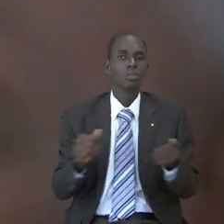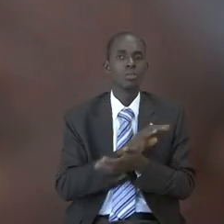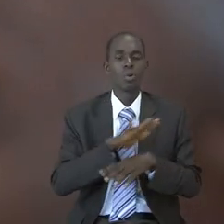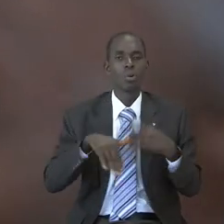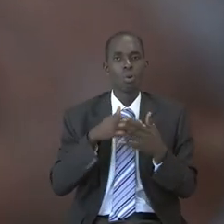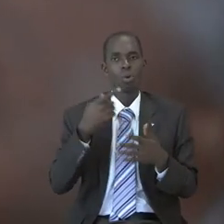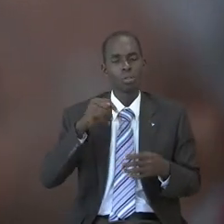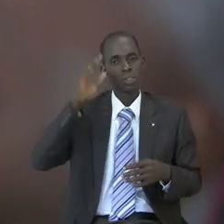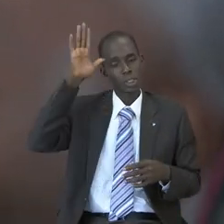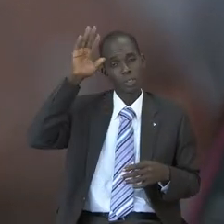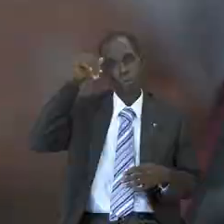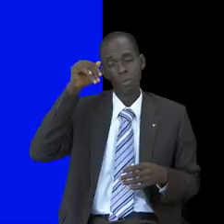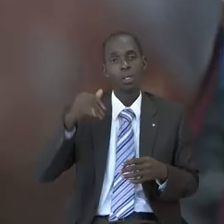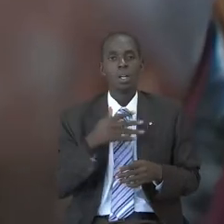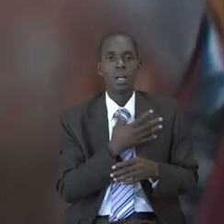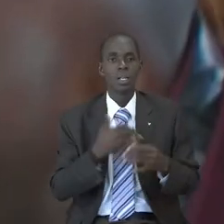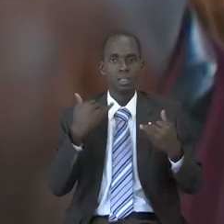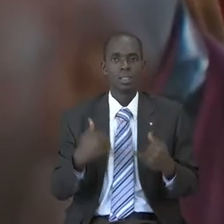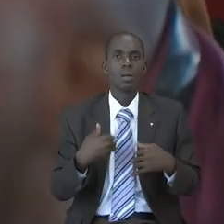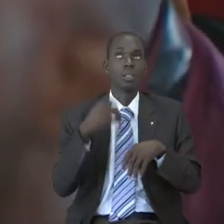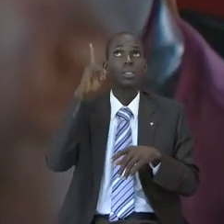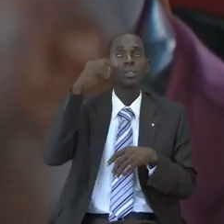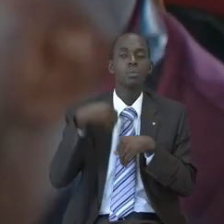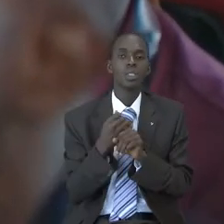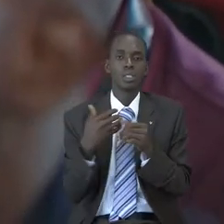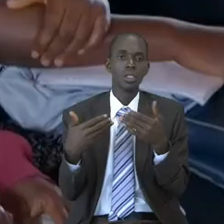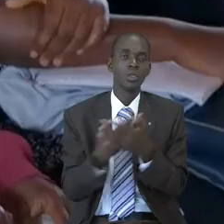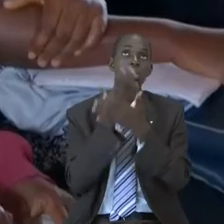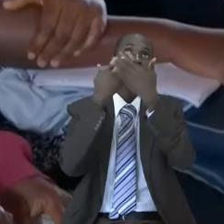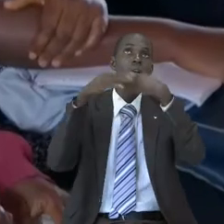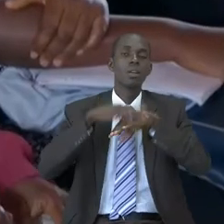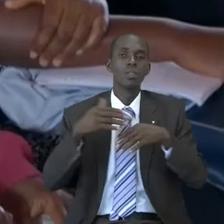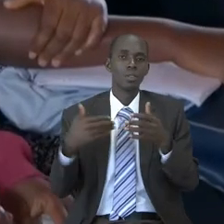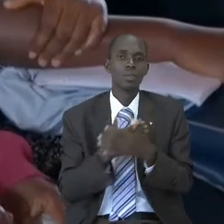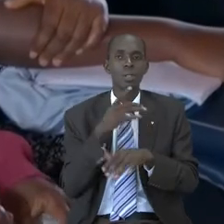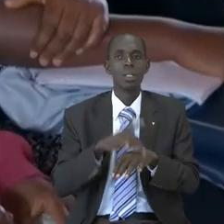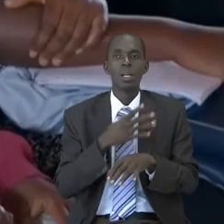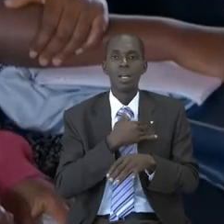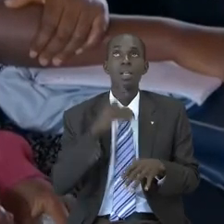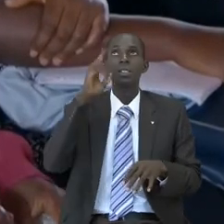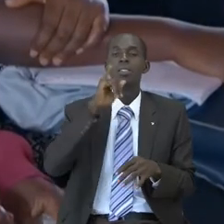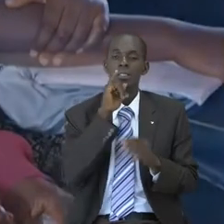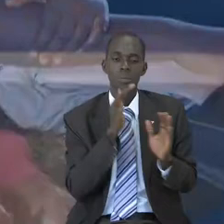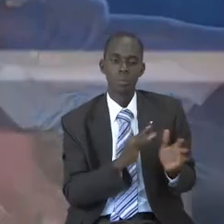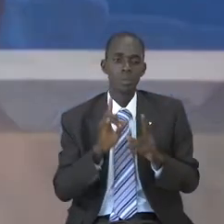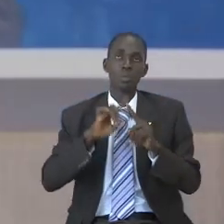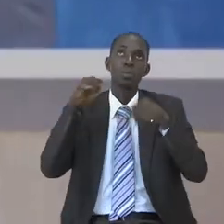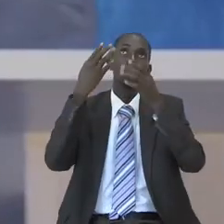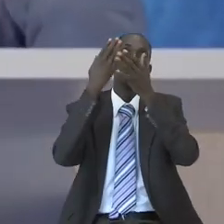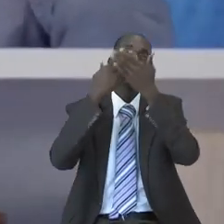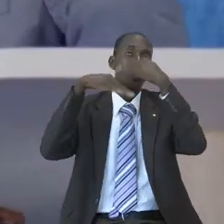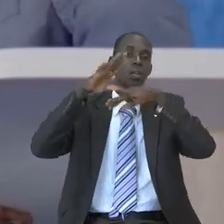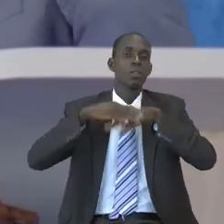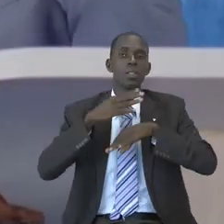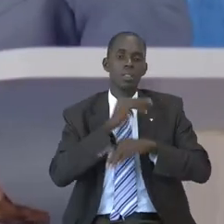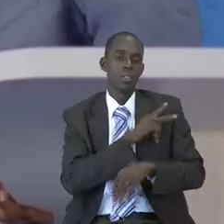I make a new heaven and a new earth. And now he's about to go to heaven. The King, the